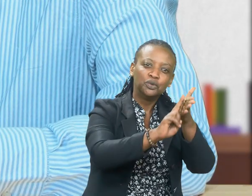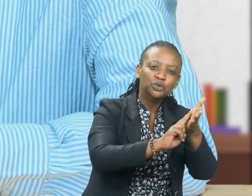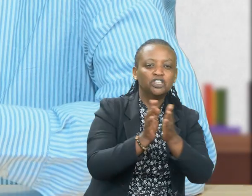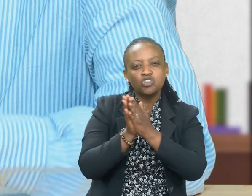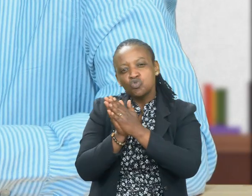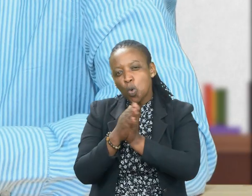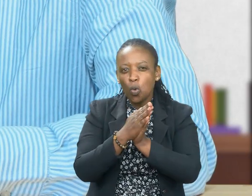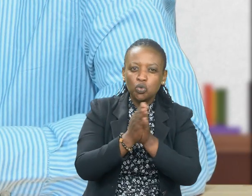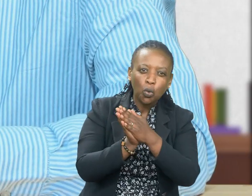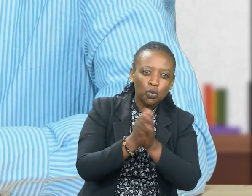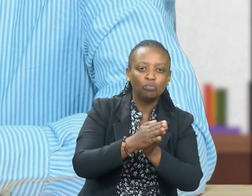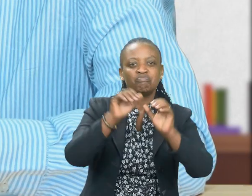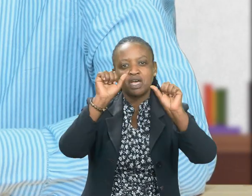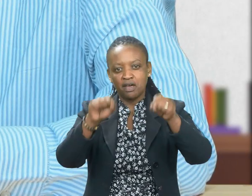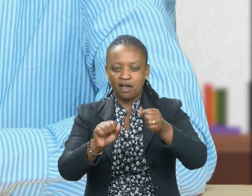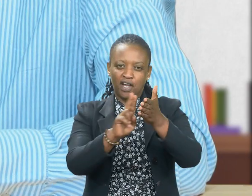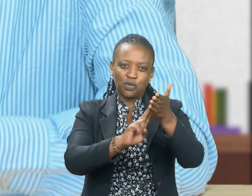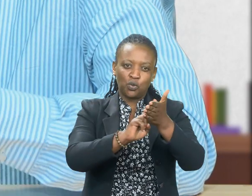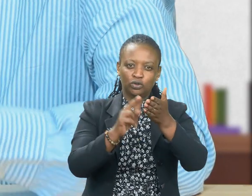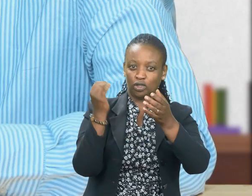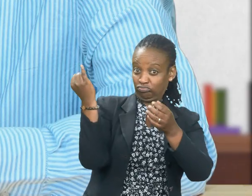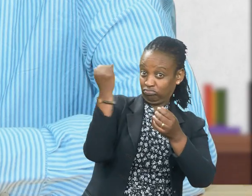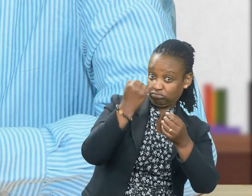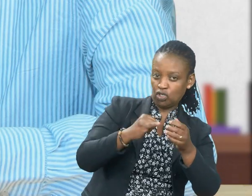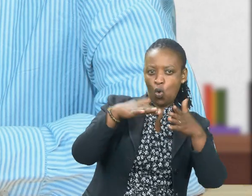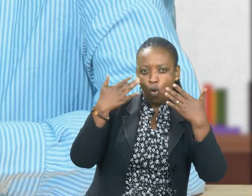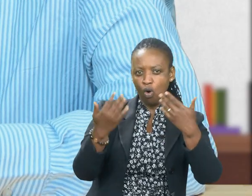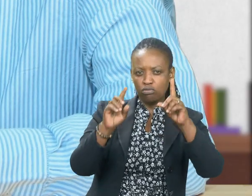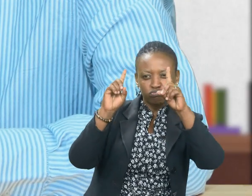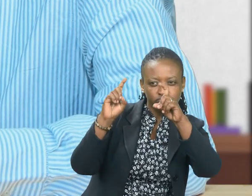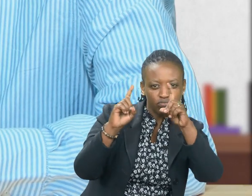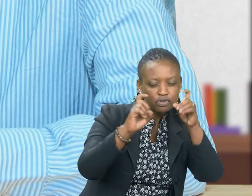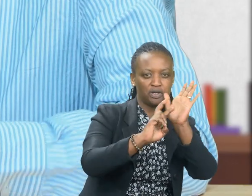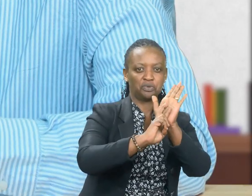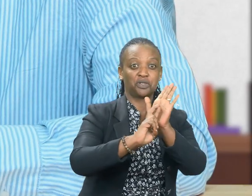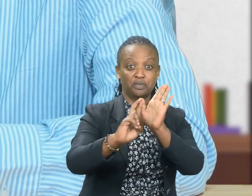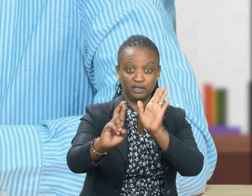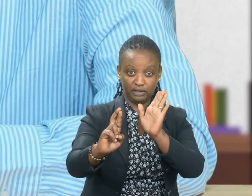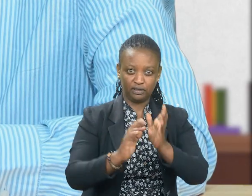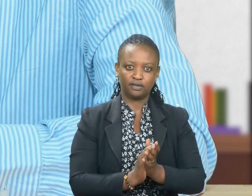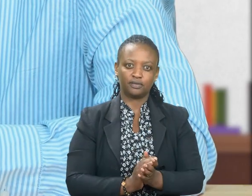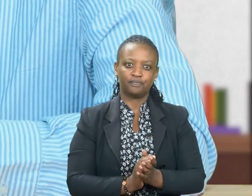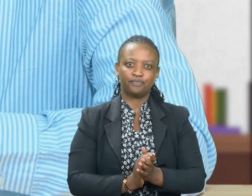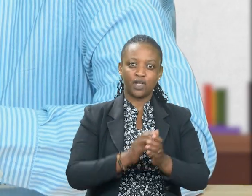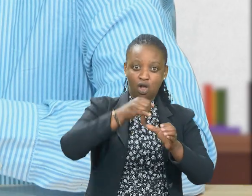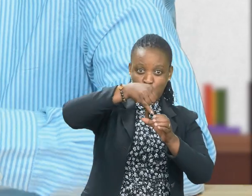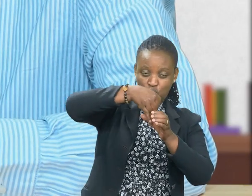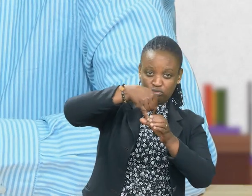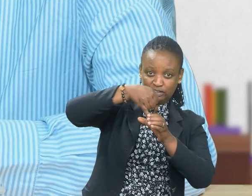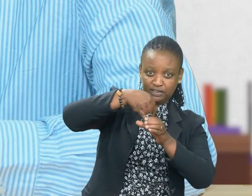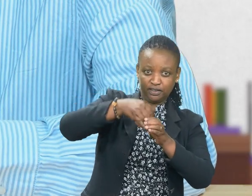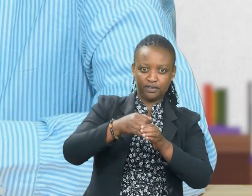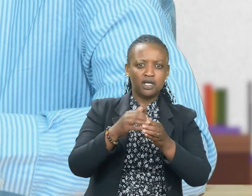use a story, can use diagrams or images to represent